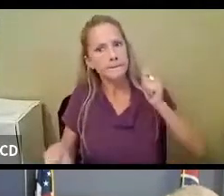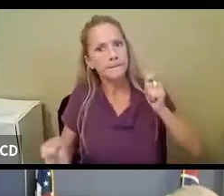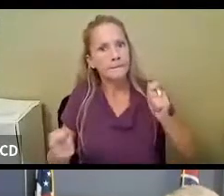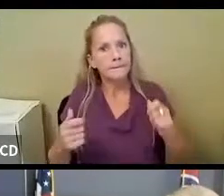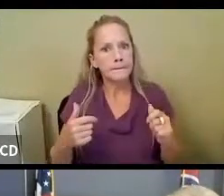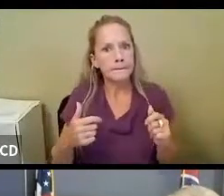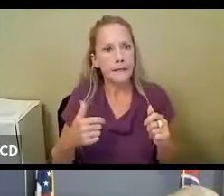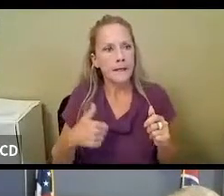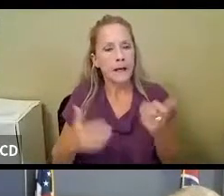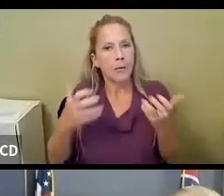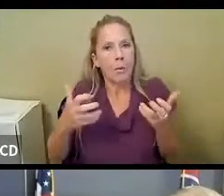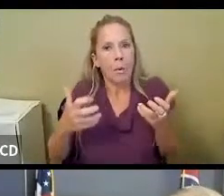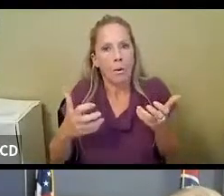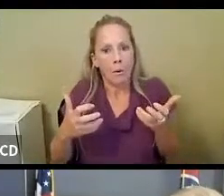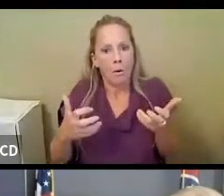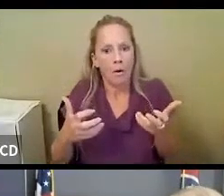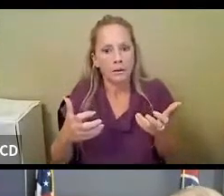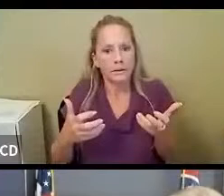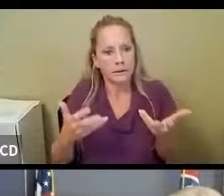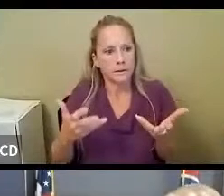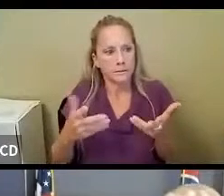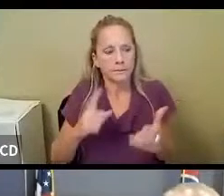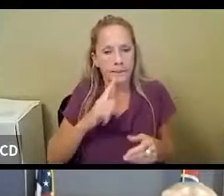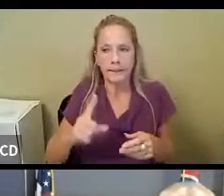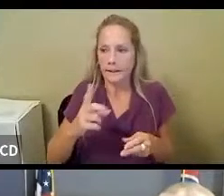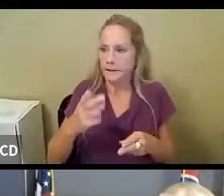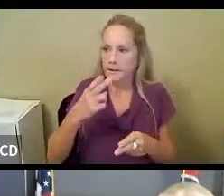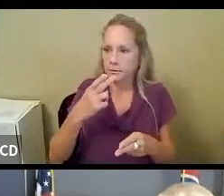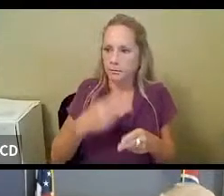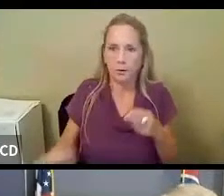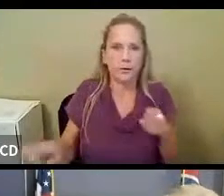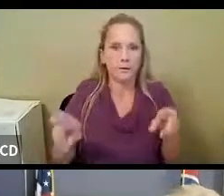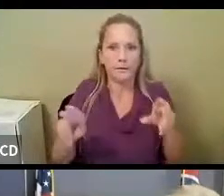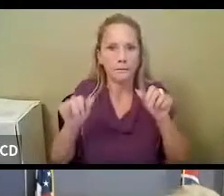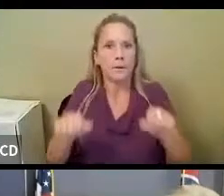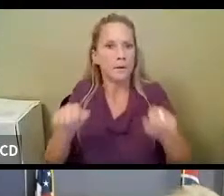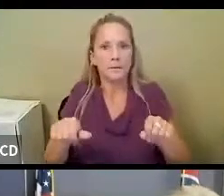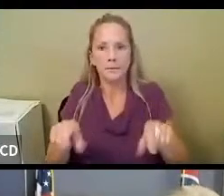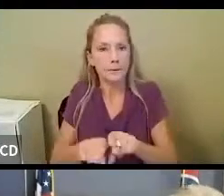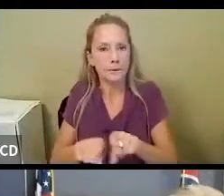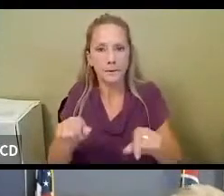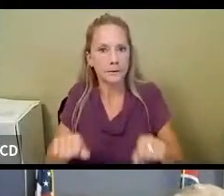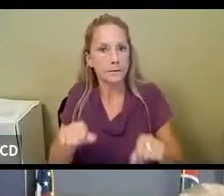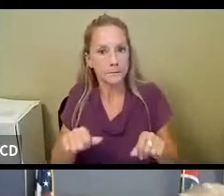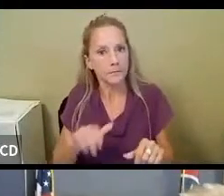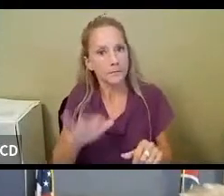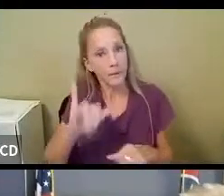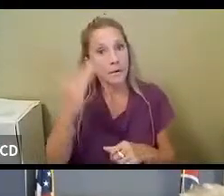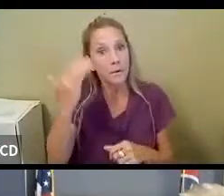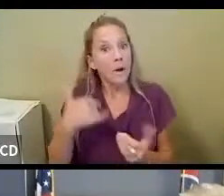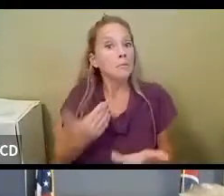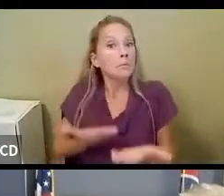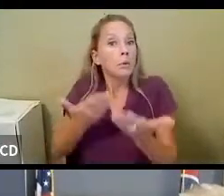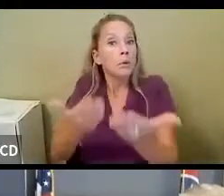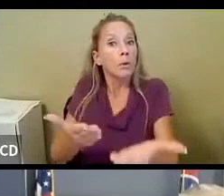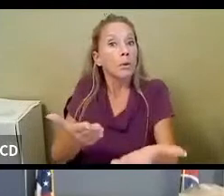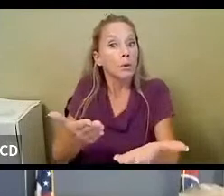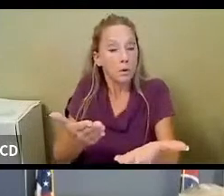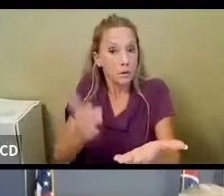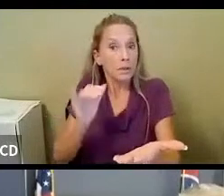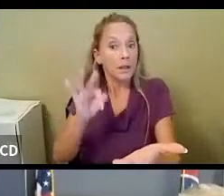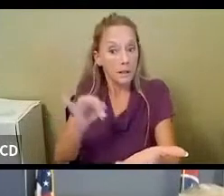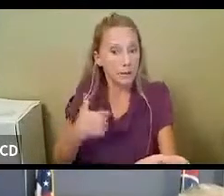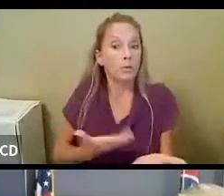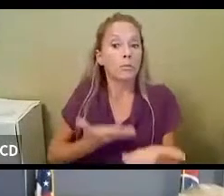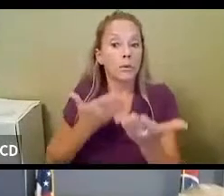as brief as possible. And so that's why this is being proposed with a time limit on it. And both